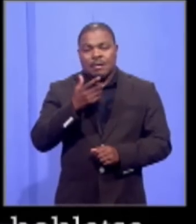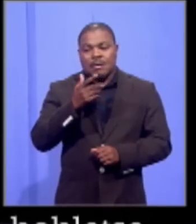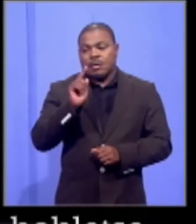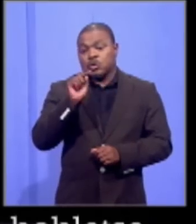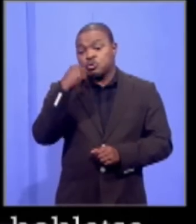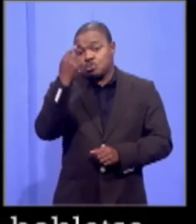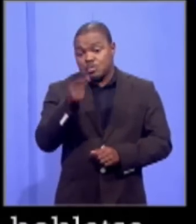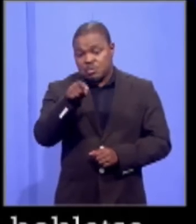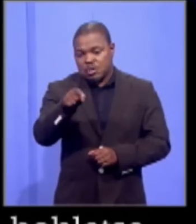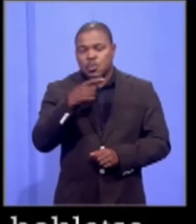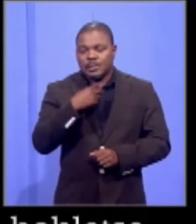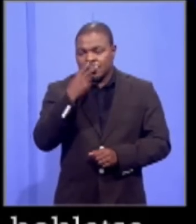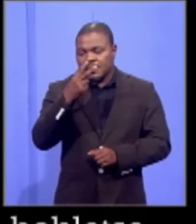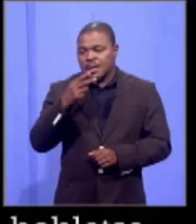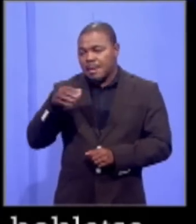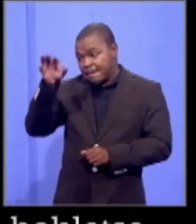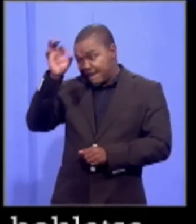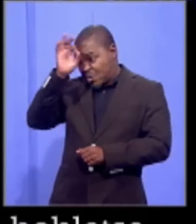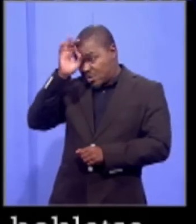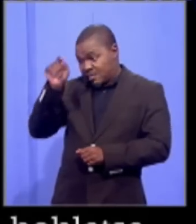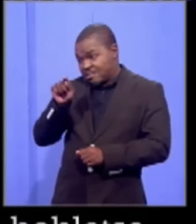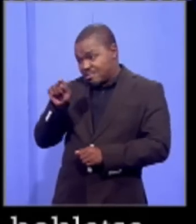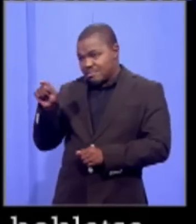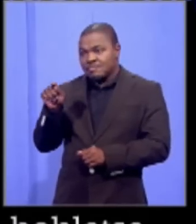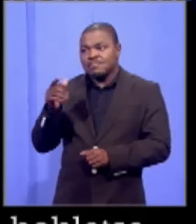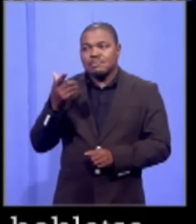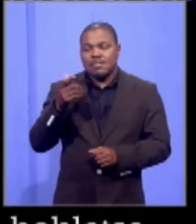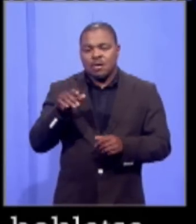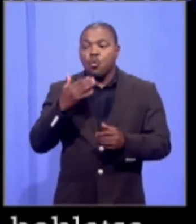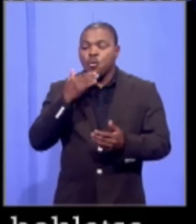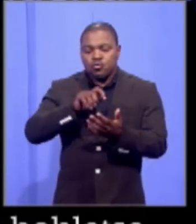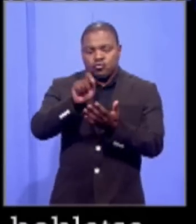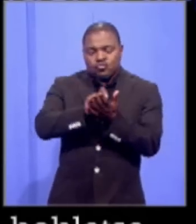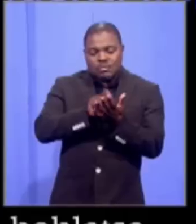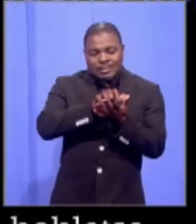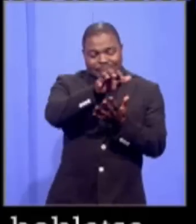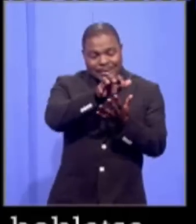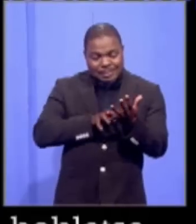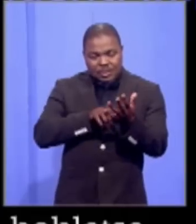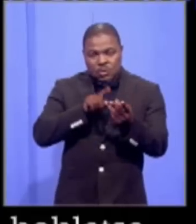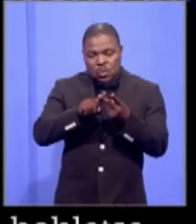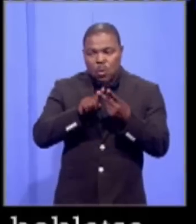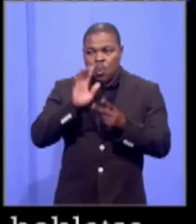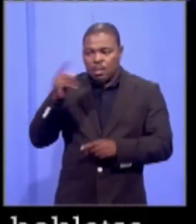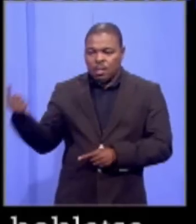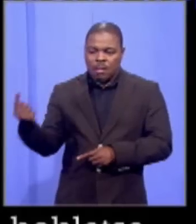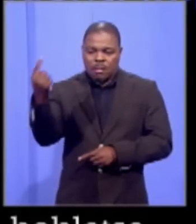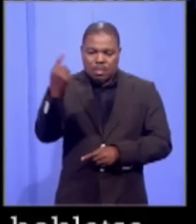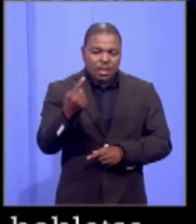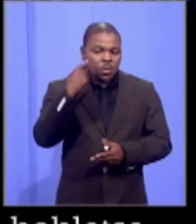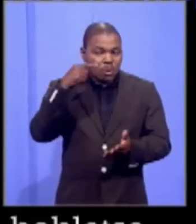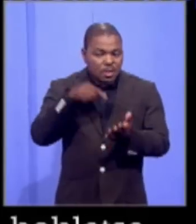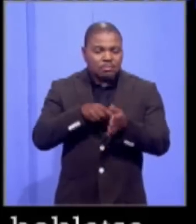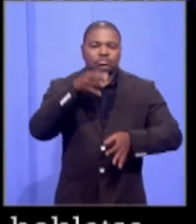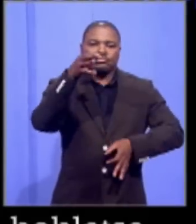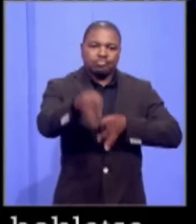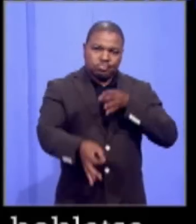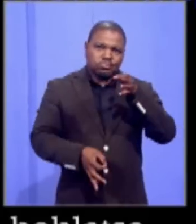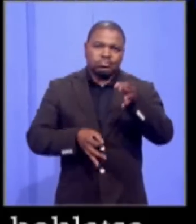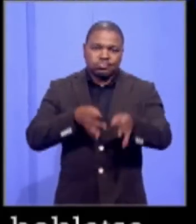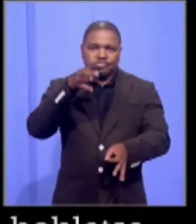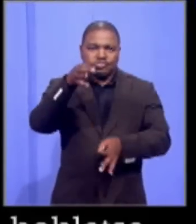go sasa re lebeletše gore bona maphodisa ba bangwadileng tsona di-statement tše ba tla tšea setulo sa go fa bohlatse kgorong tsheko go tlo